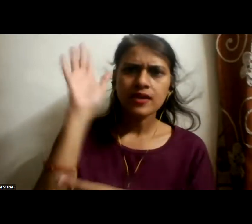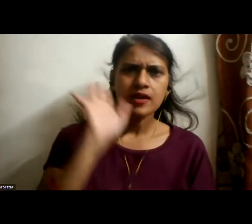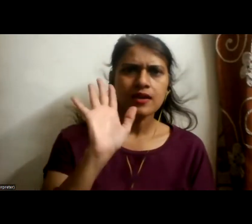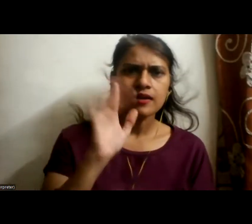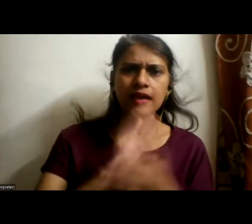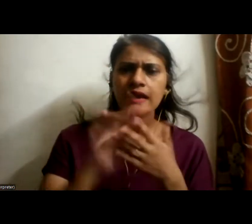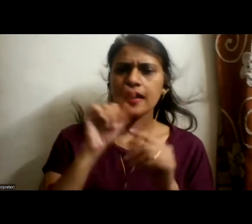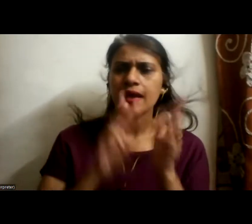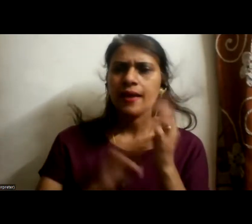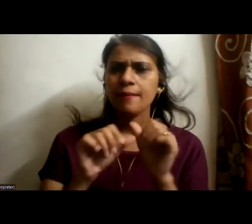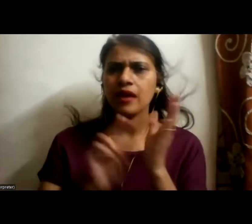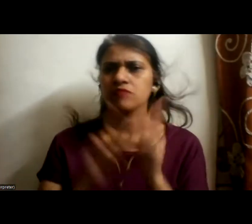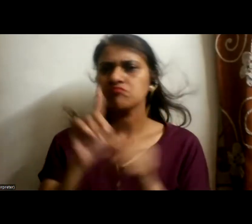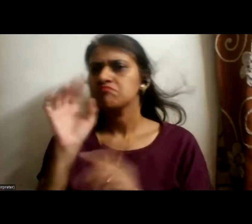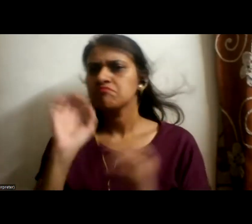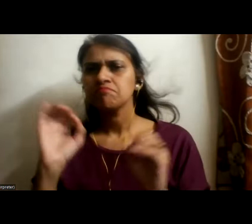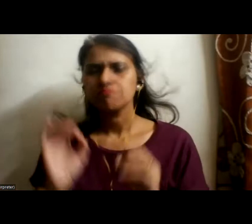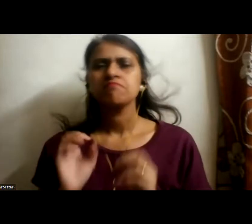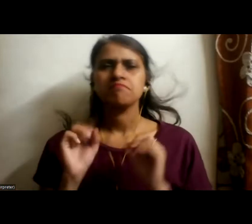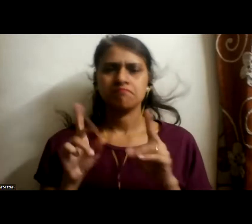I don't think she's present.